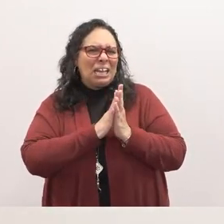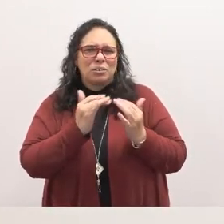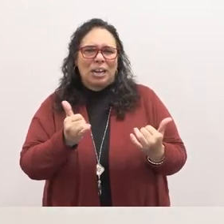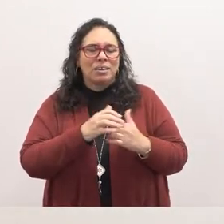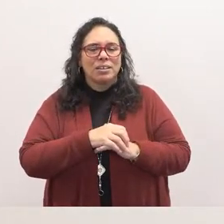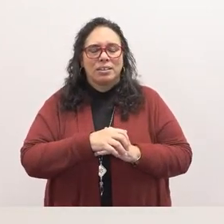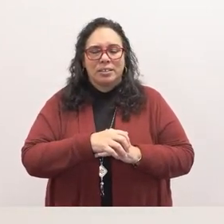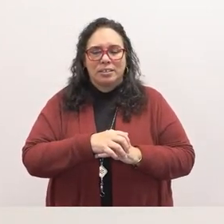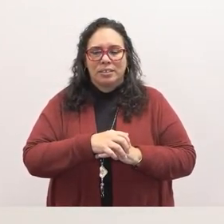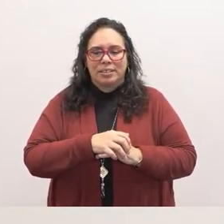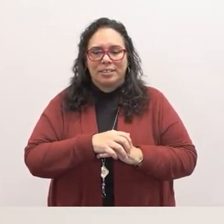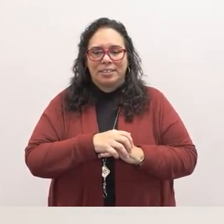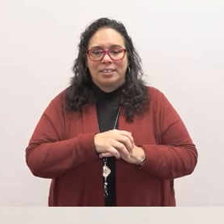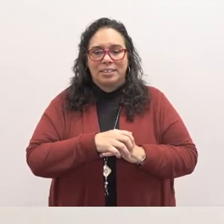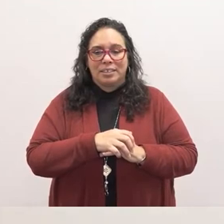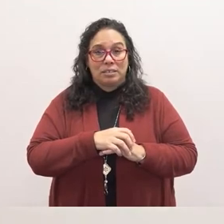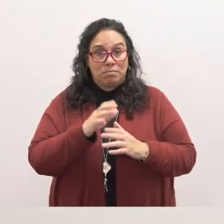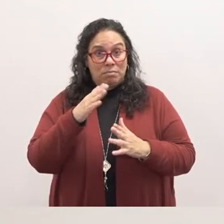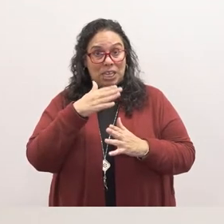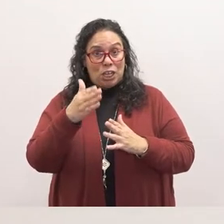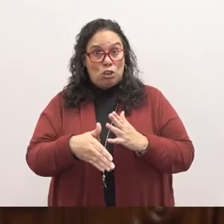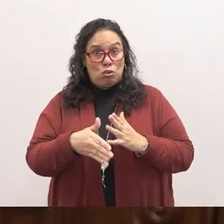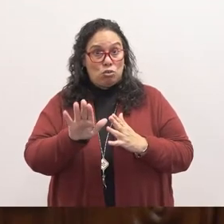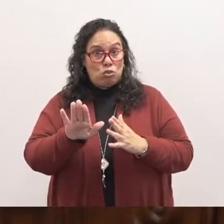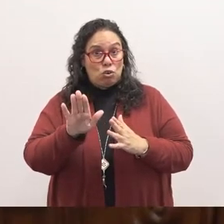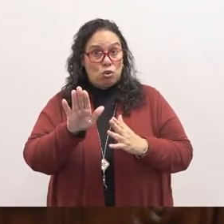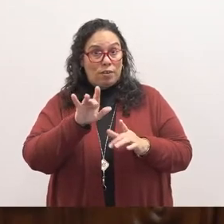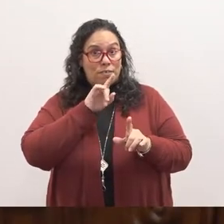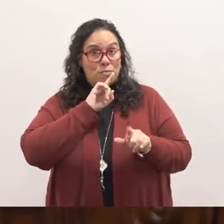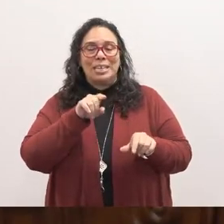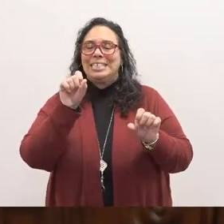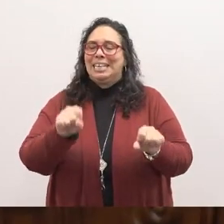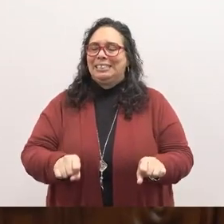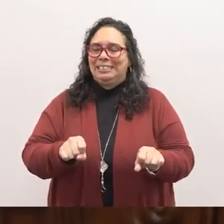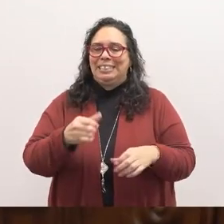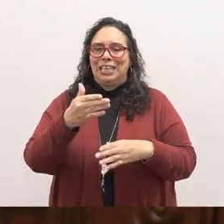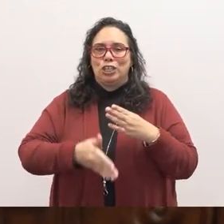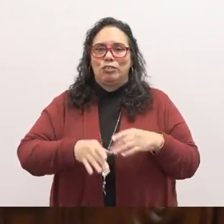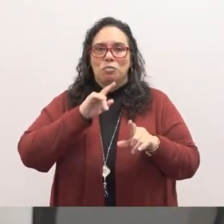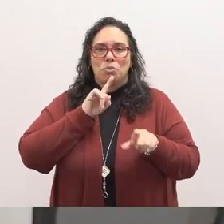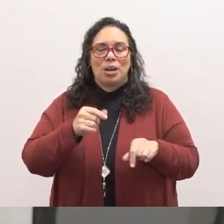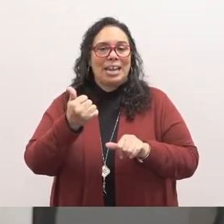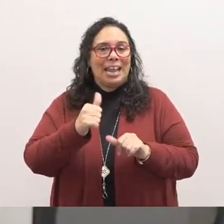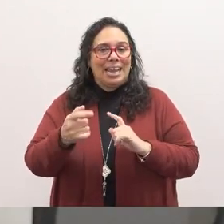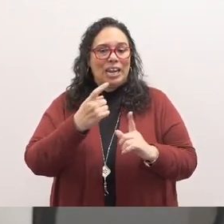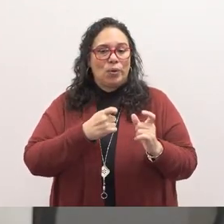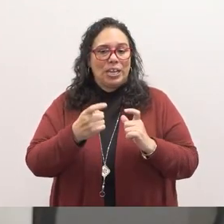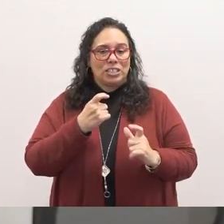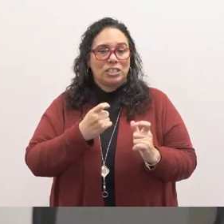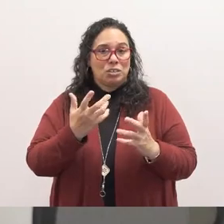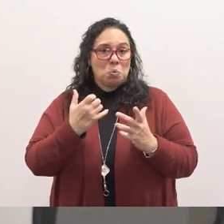So does that conclude your report for us? That concludes my report. And if you do have any questions and you want to chat with me, feel free to give